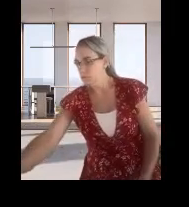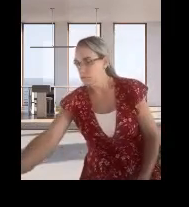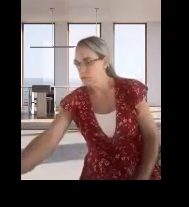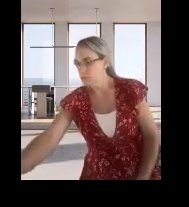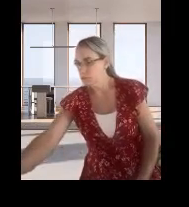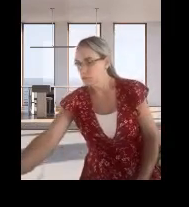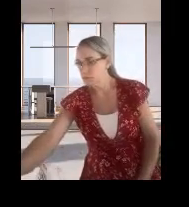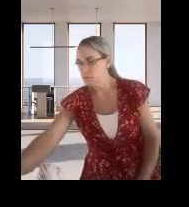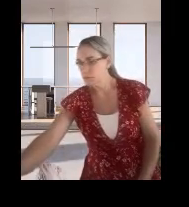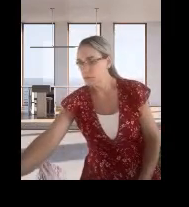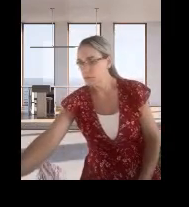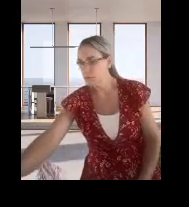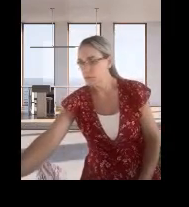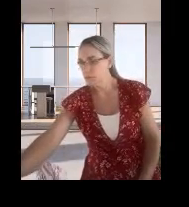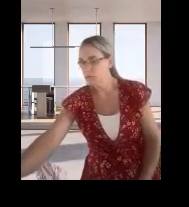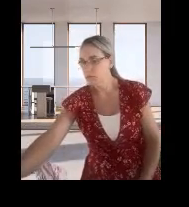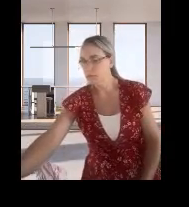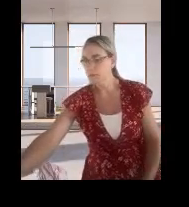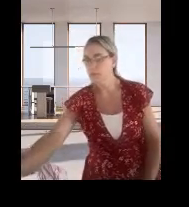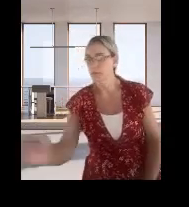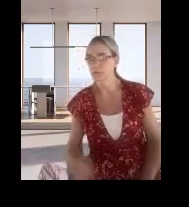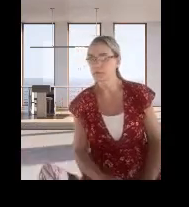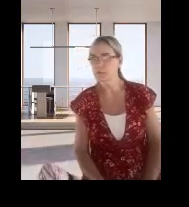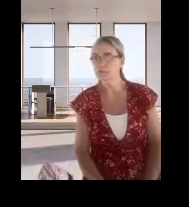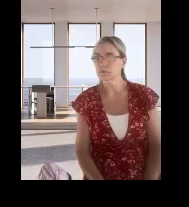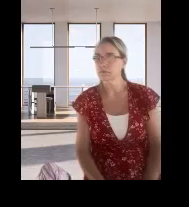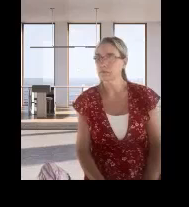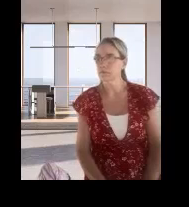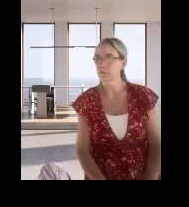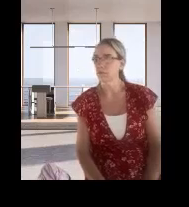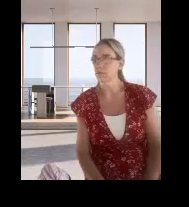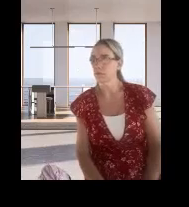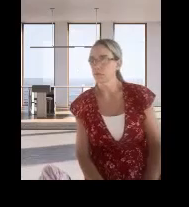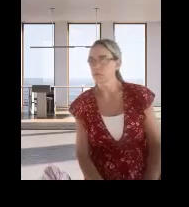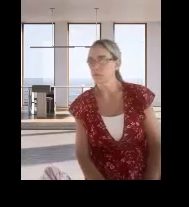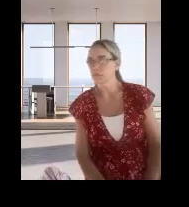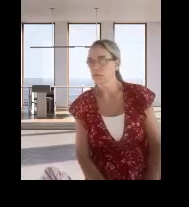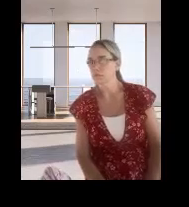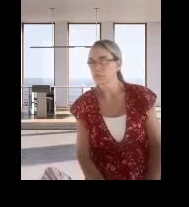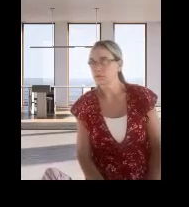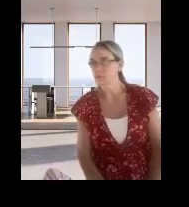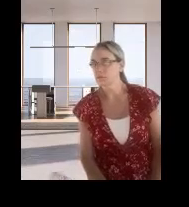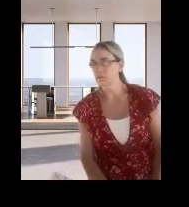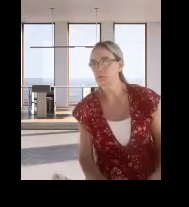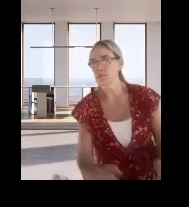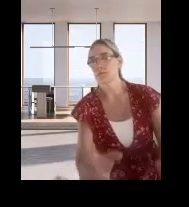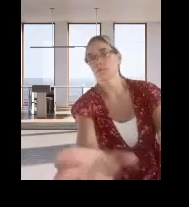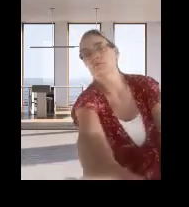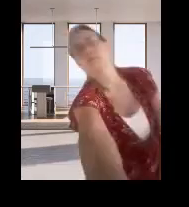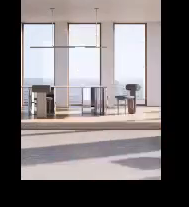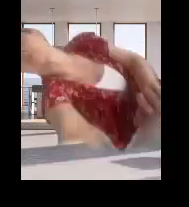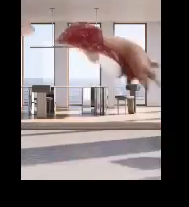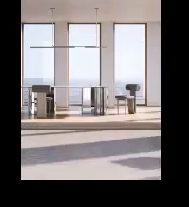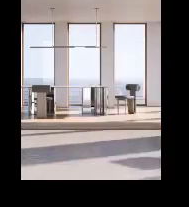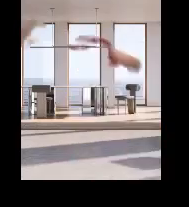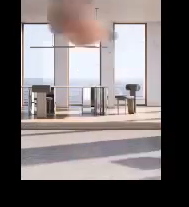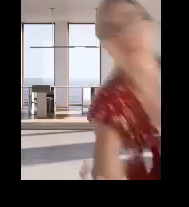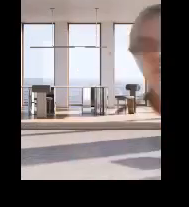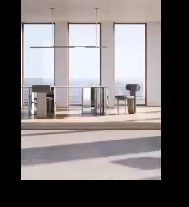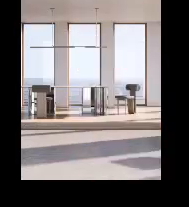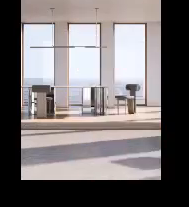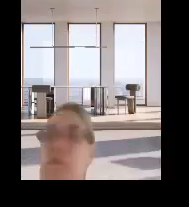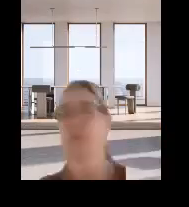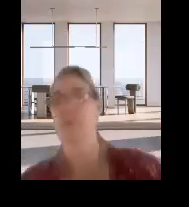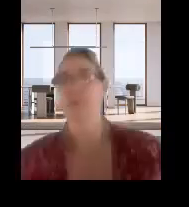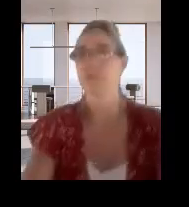one and three. Right. And really, we only decide if only 68,000 yeah. is what we want to fund. Understood. Okay. Sorry, I still